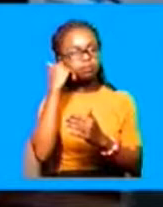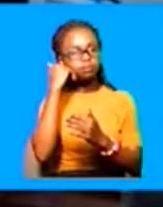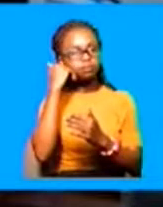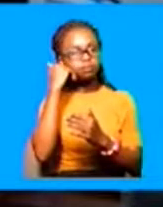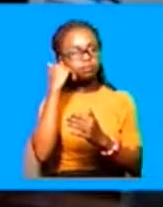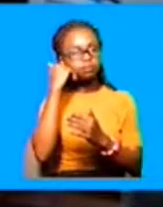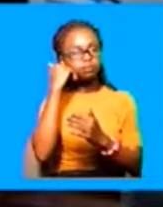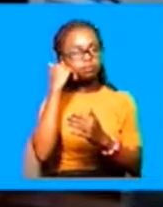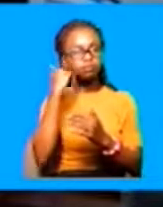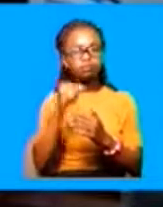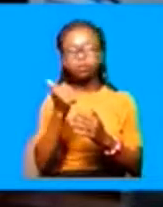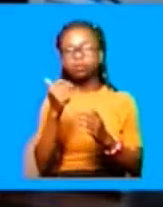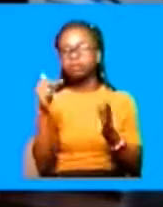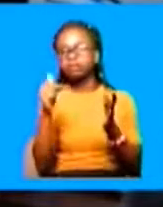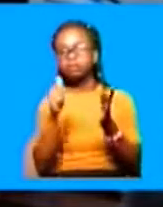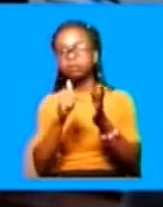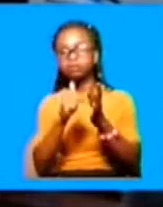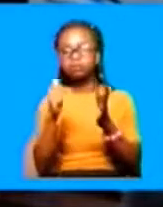infection.